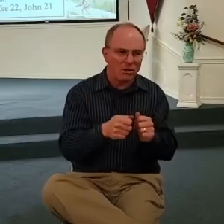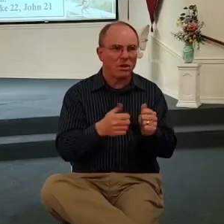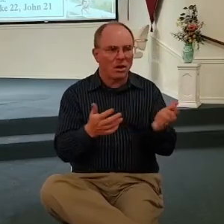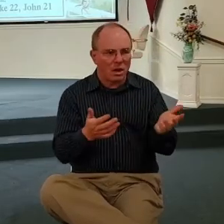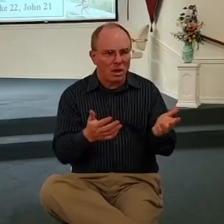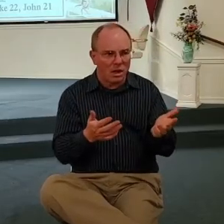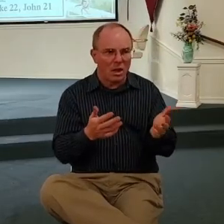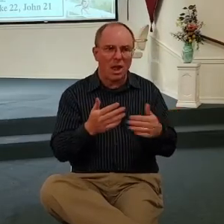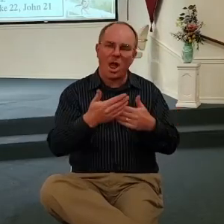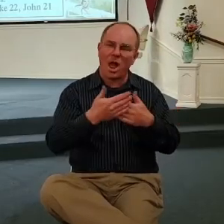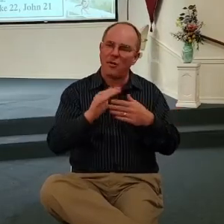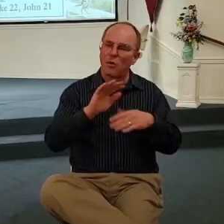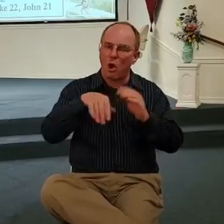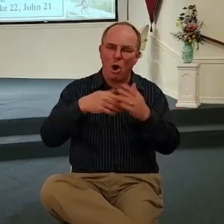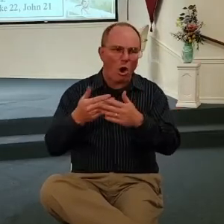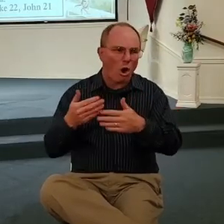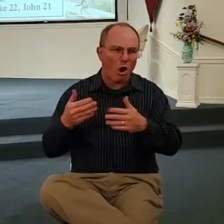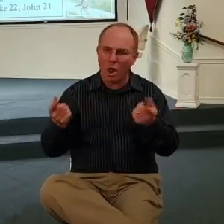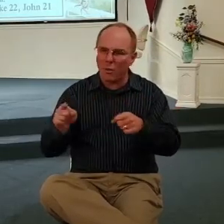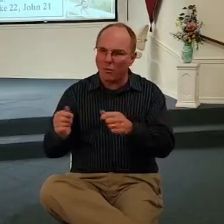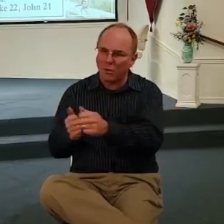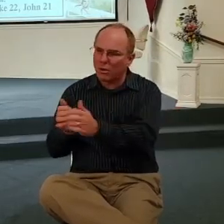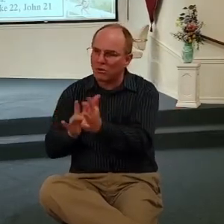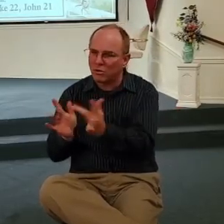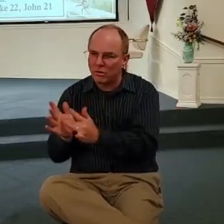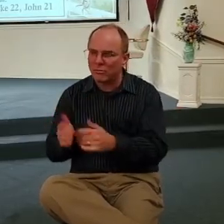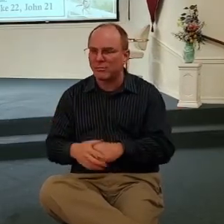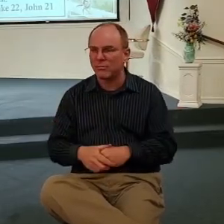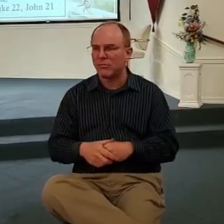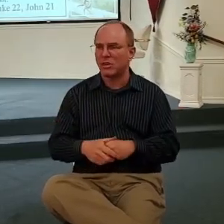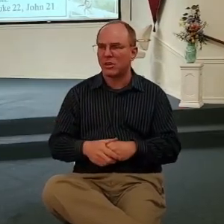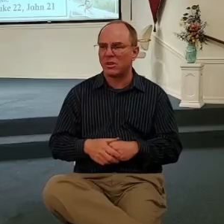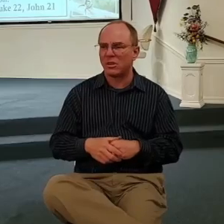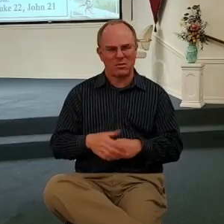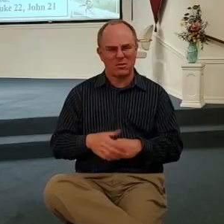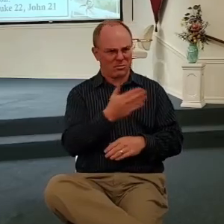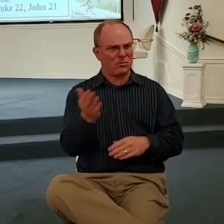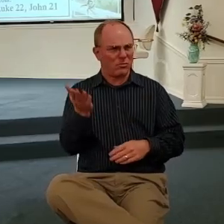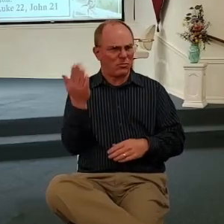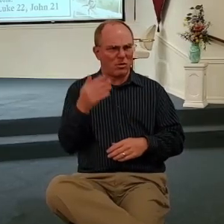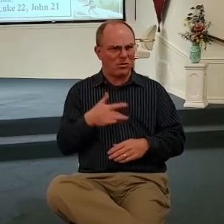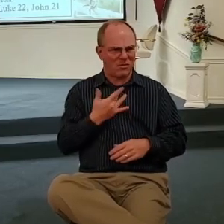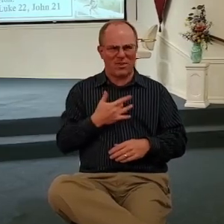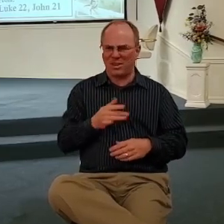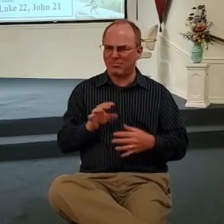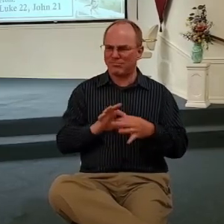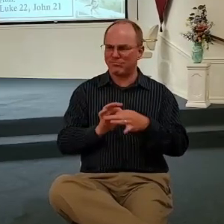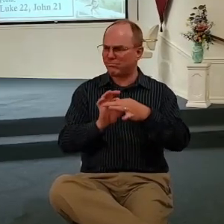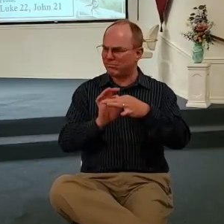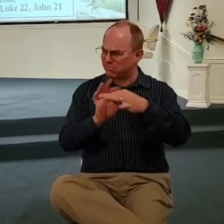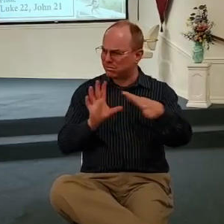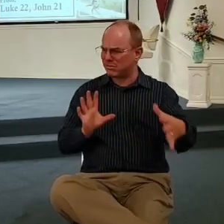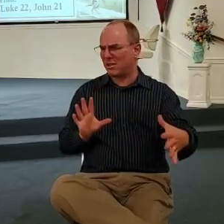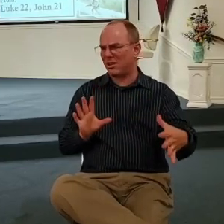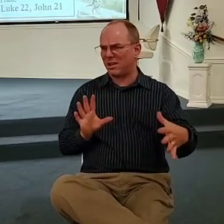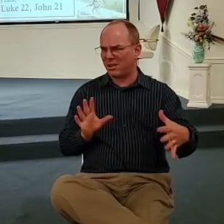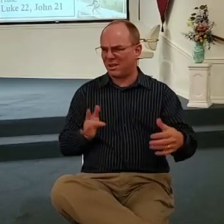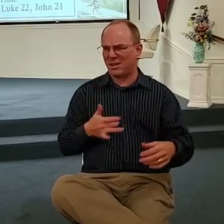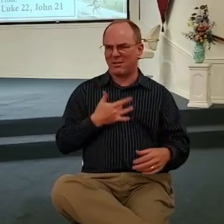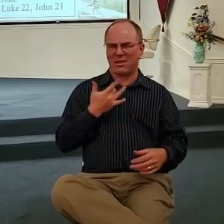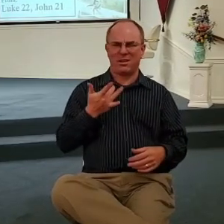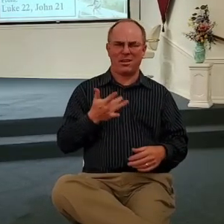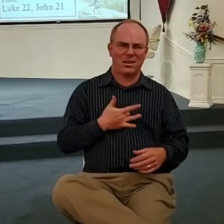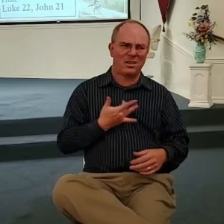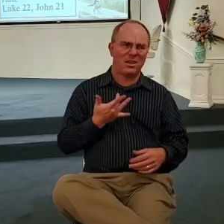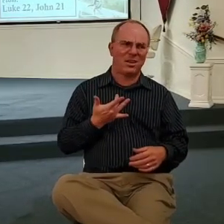Have you ever felt that disconnect the disciples are feeling in this moment? That feeling of